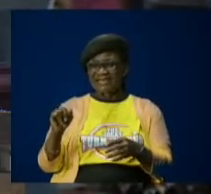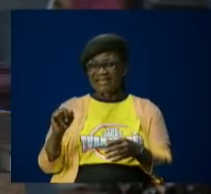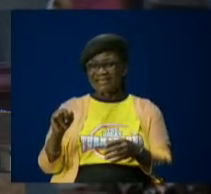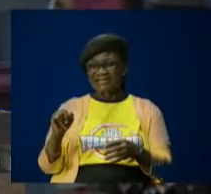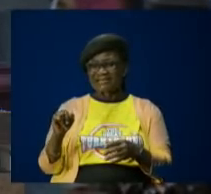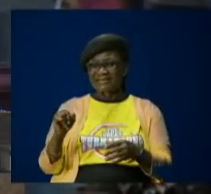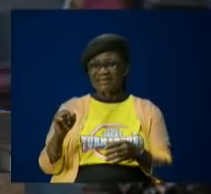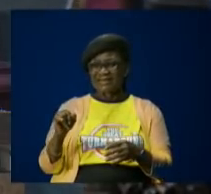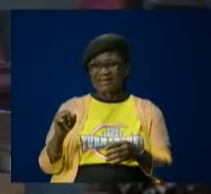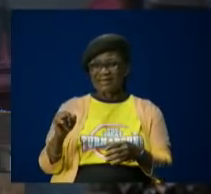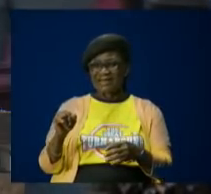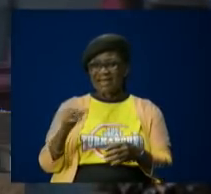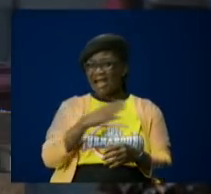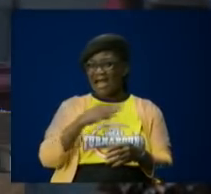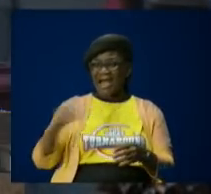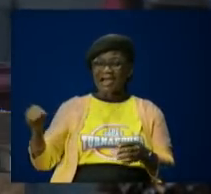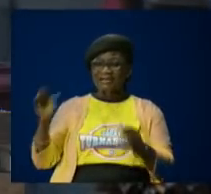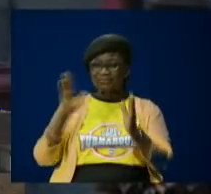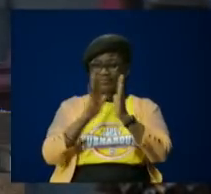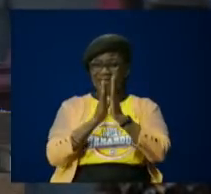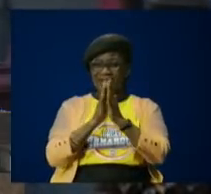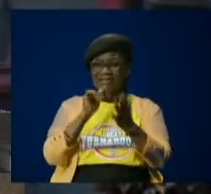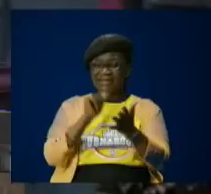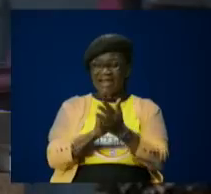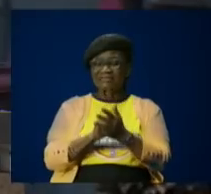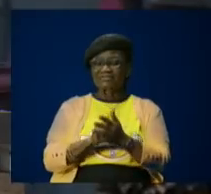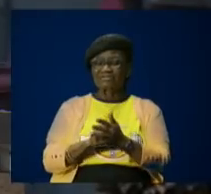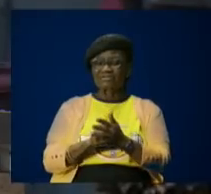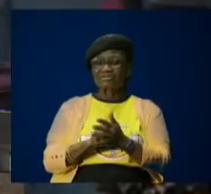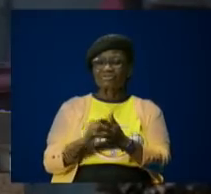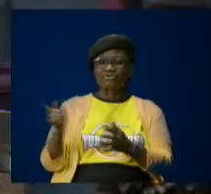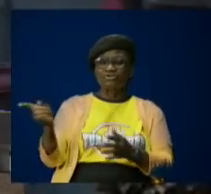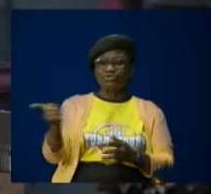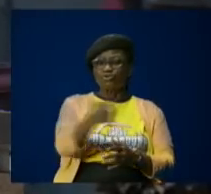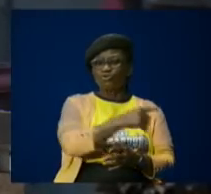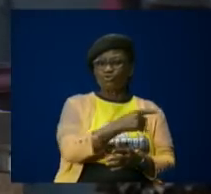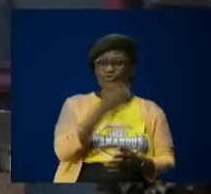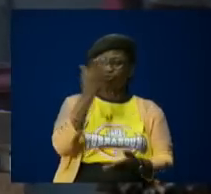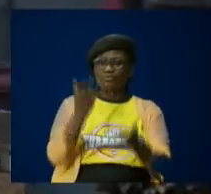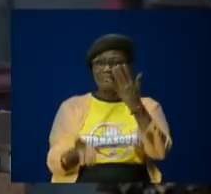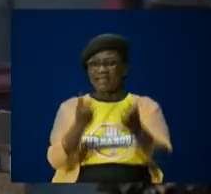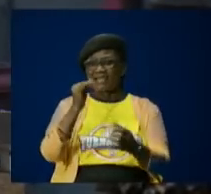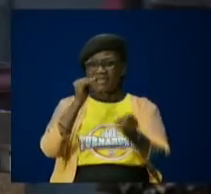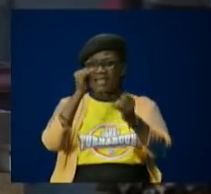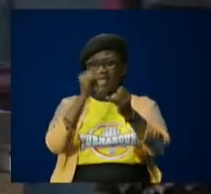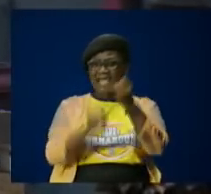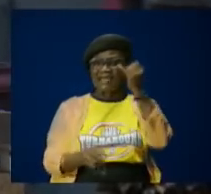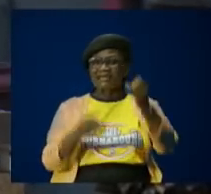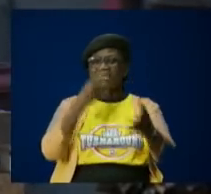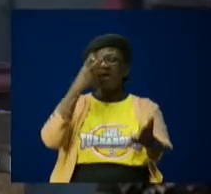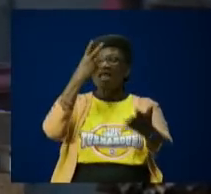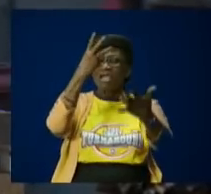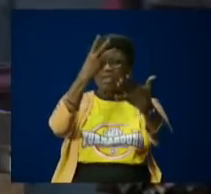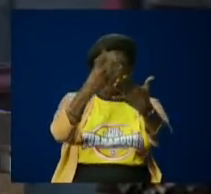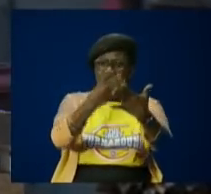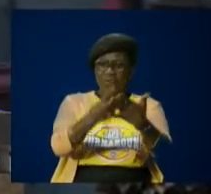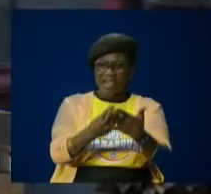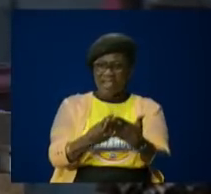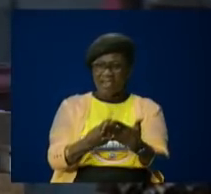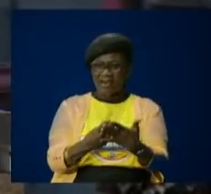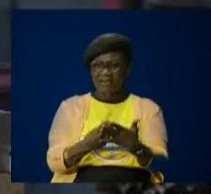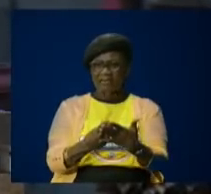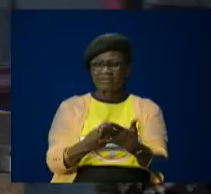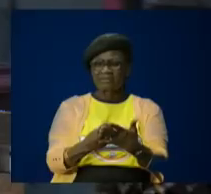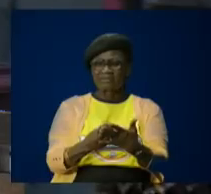And pray that you may end well. End well.